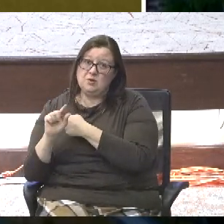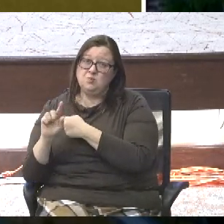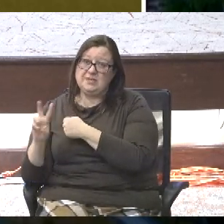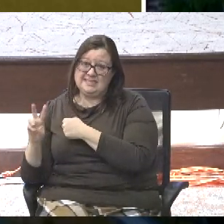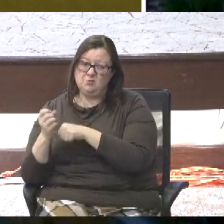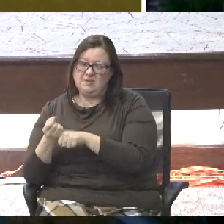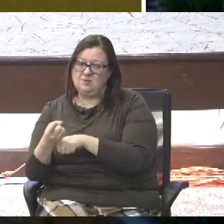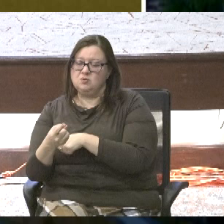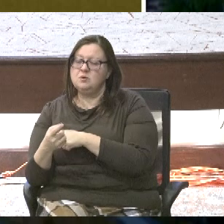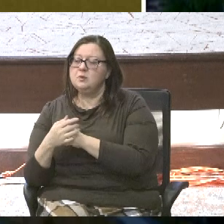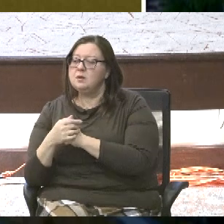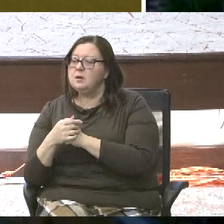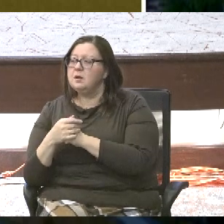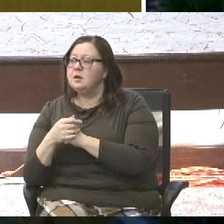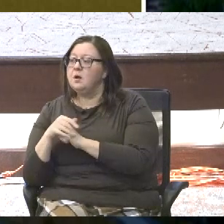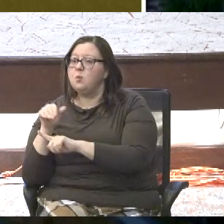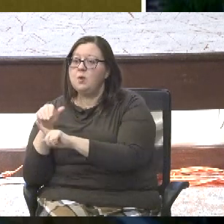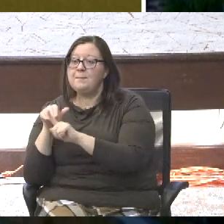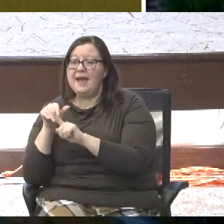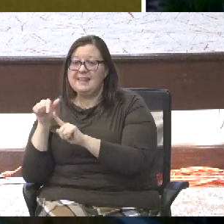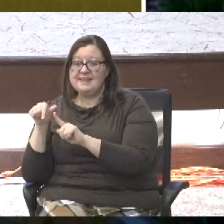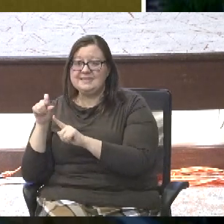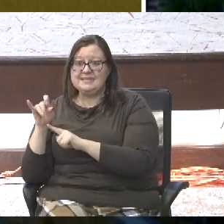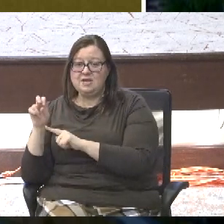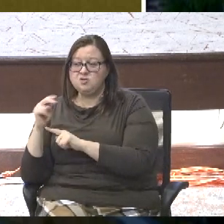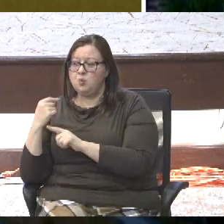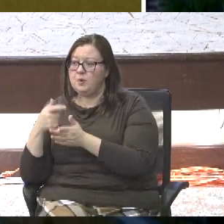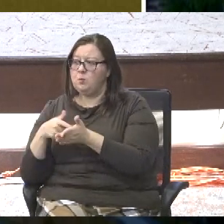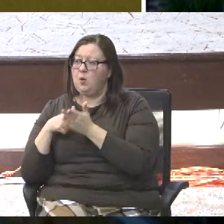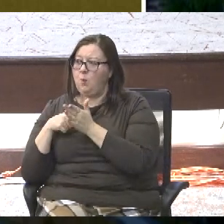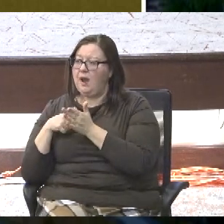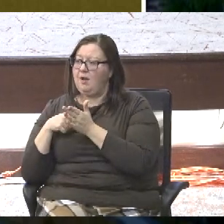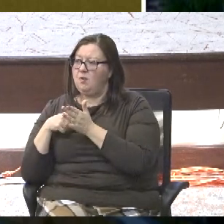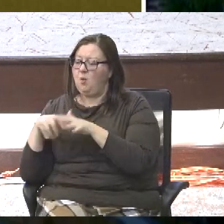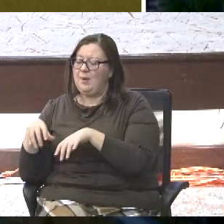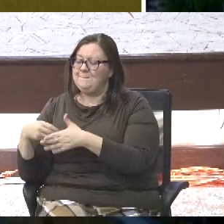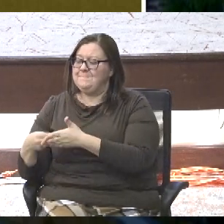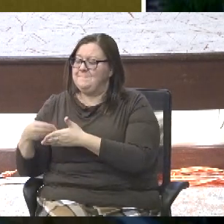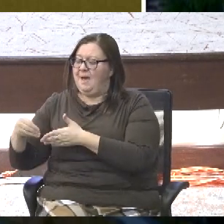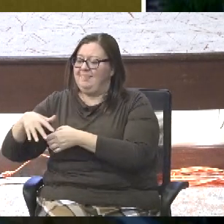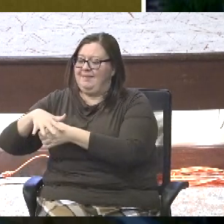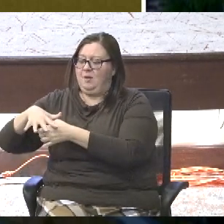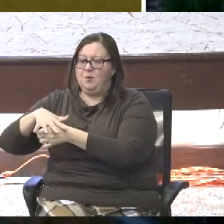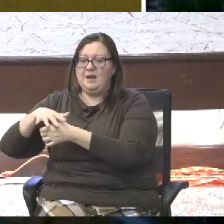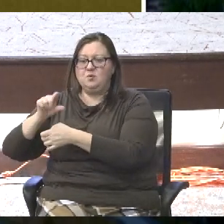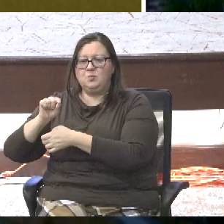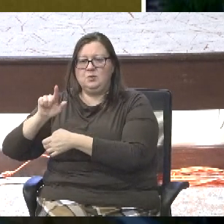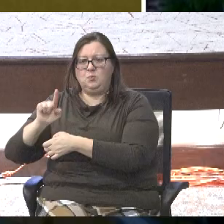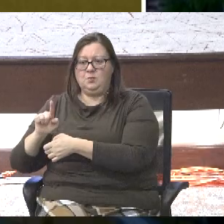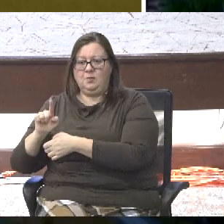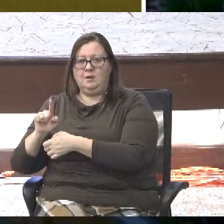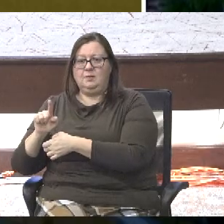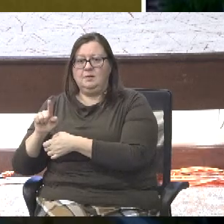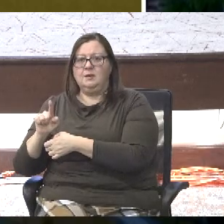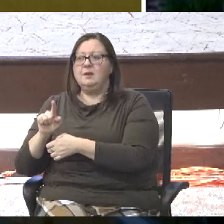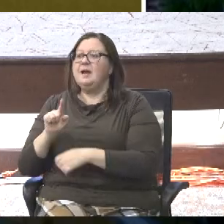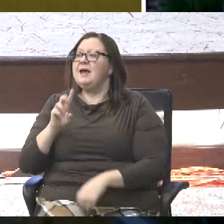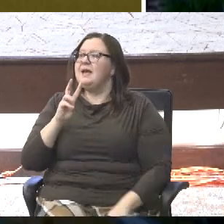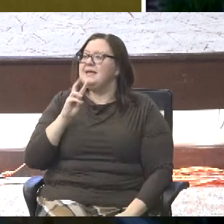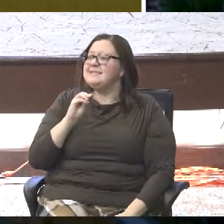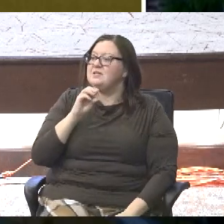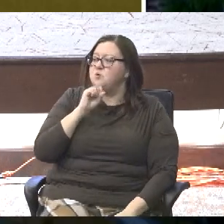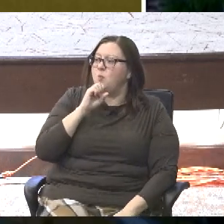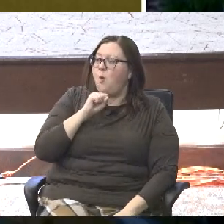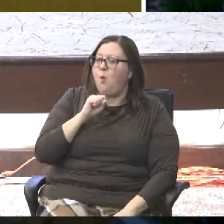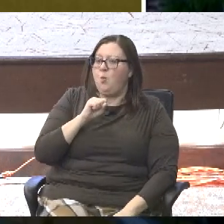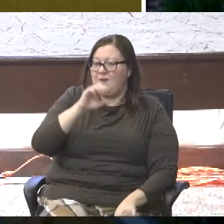reminder, this station, we acquired this site back in 2021 to move a 60-year-old fire